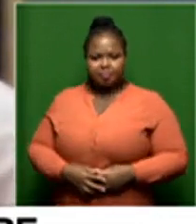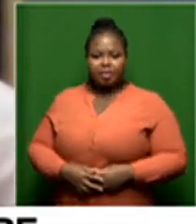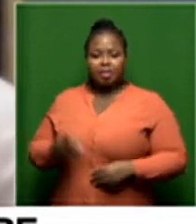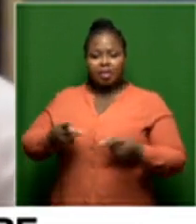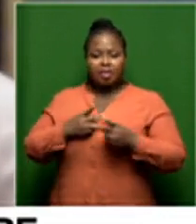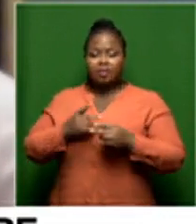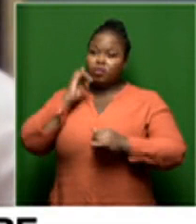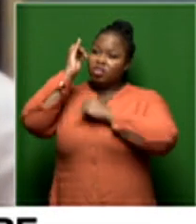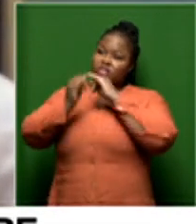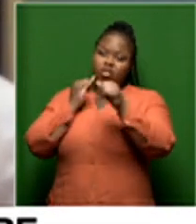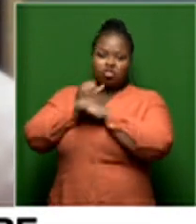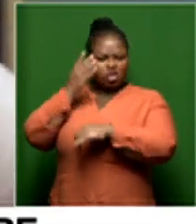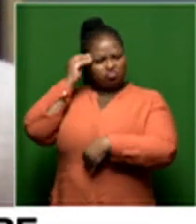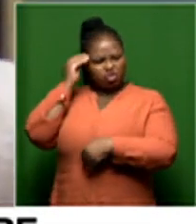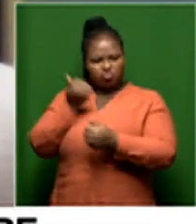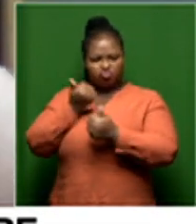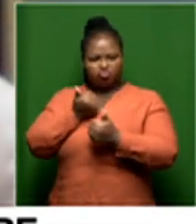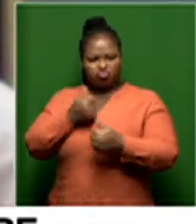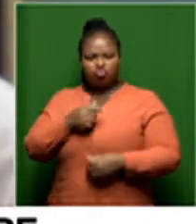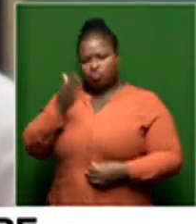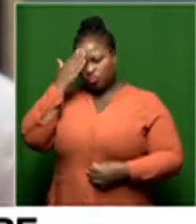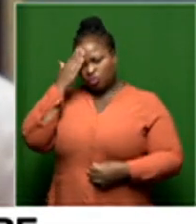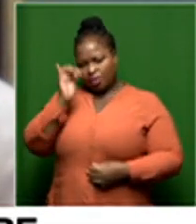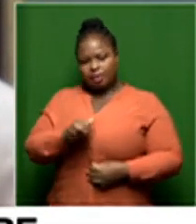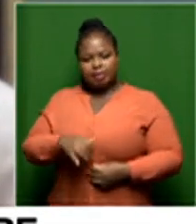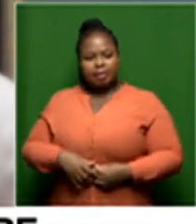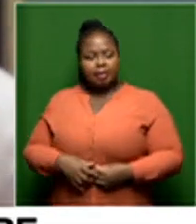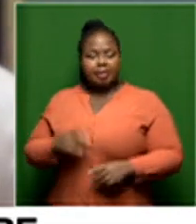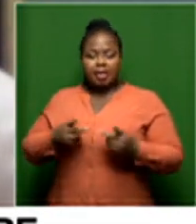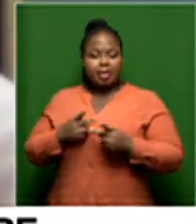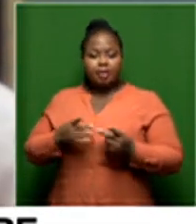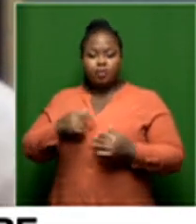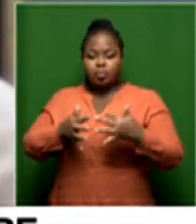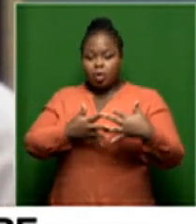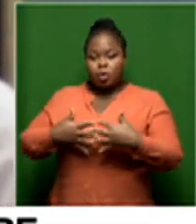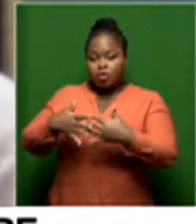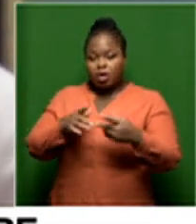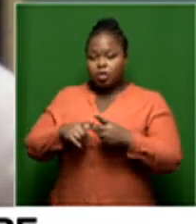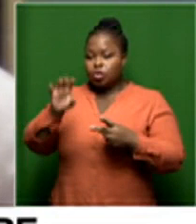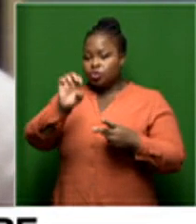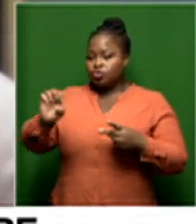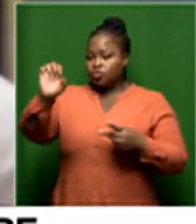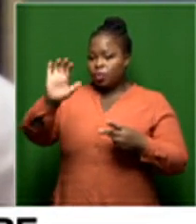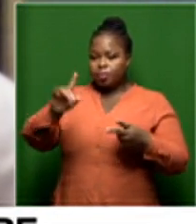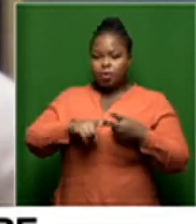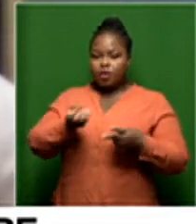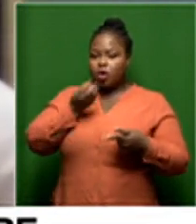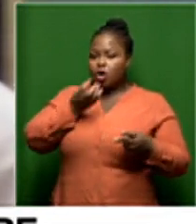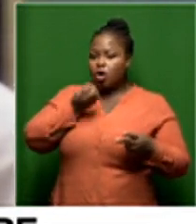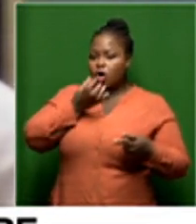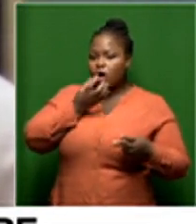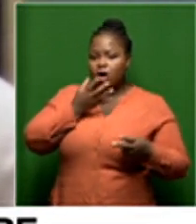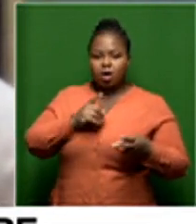had a lot of international interest already, as you might imagine, from the Americas, from Europe, from Hong Kong